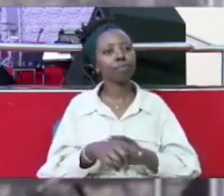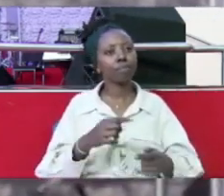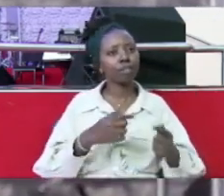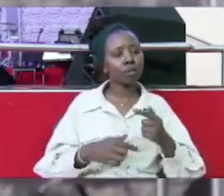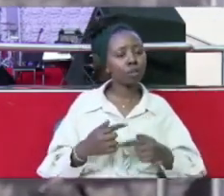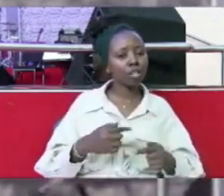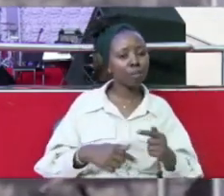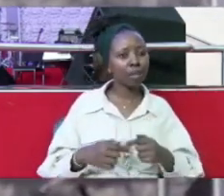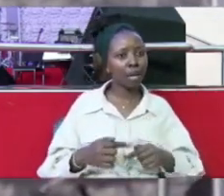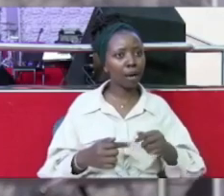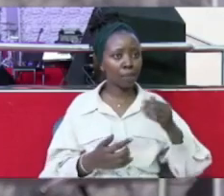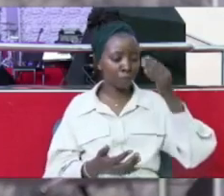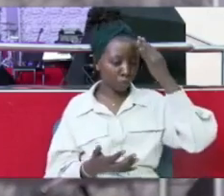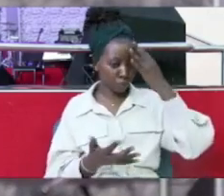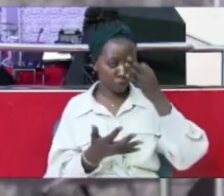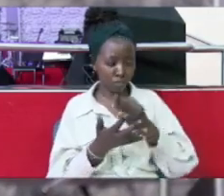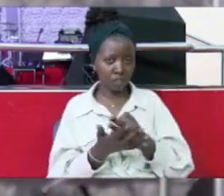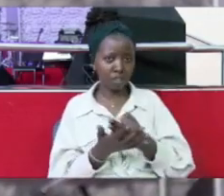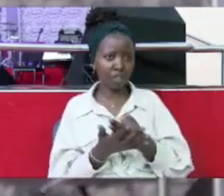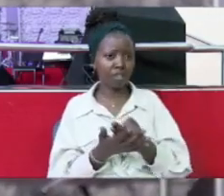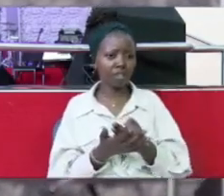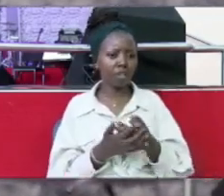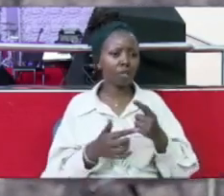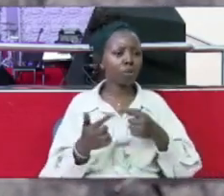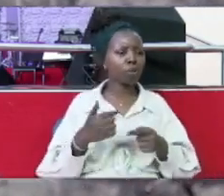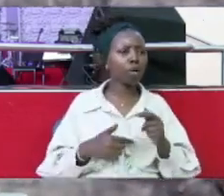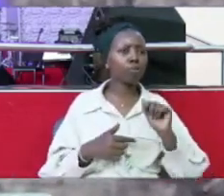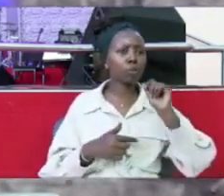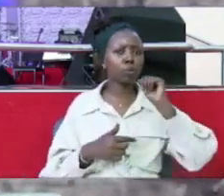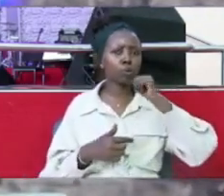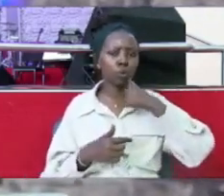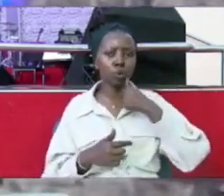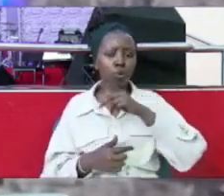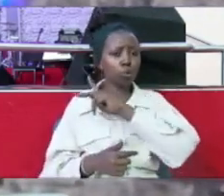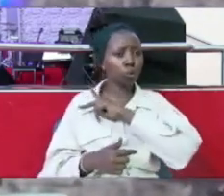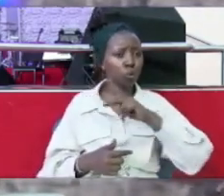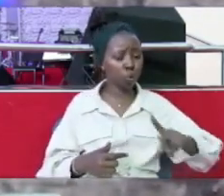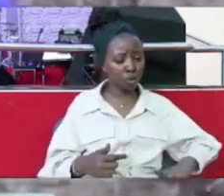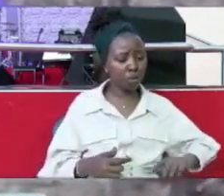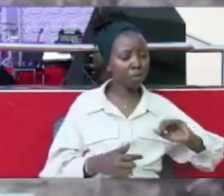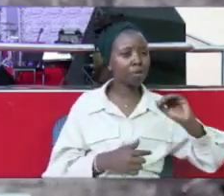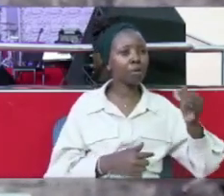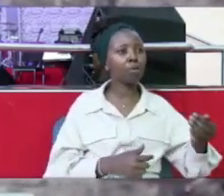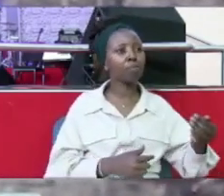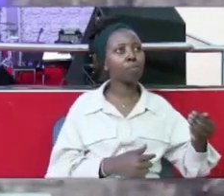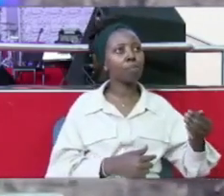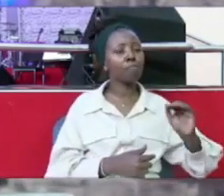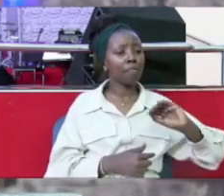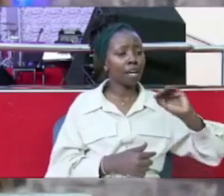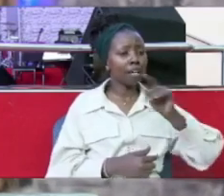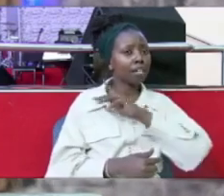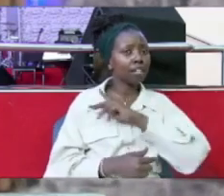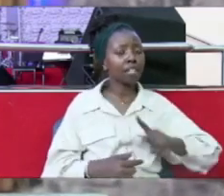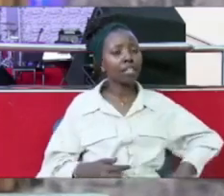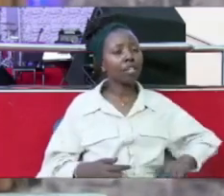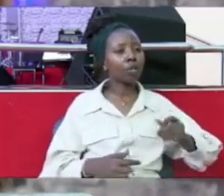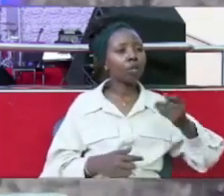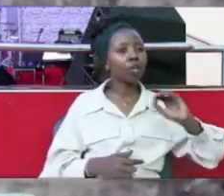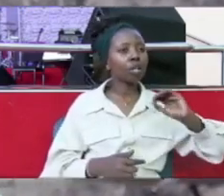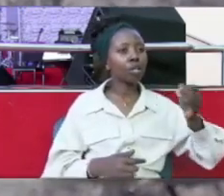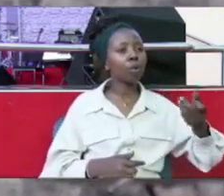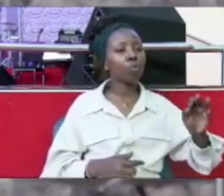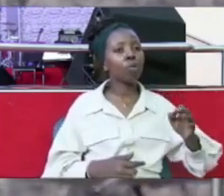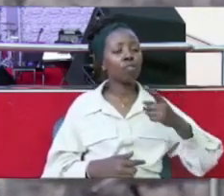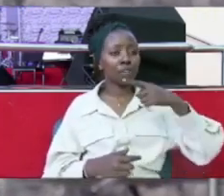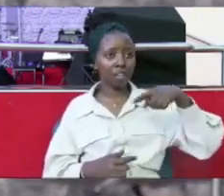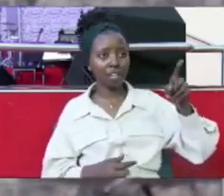when you come to the faith. Kwa hivyo unapoingia katika imani, you come to a new kingdom. Unakuja katika ufalme mpya. The kingdom of the light. Ni kwamba ni